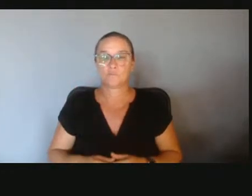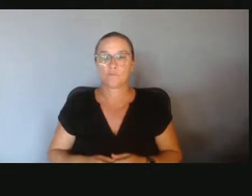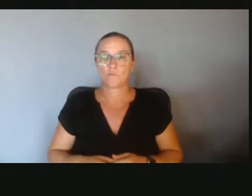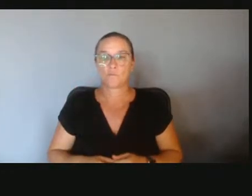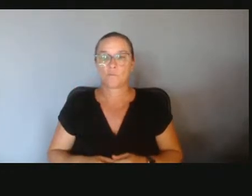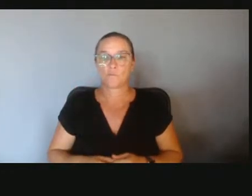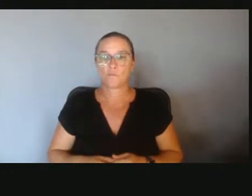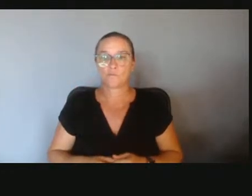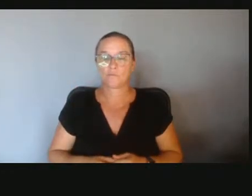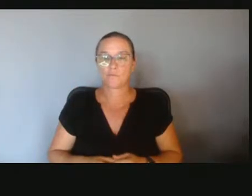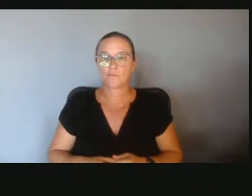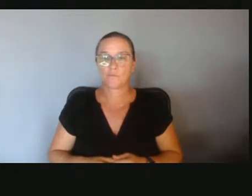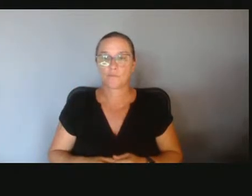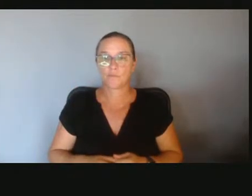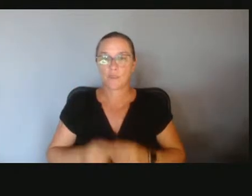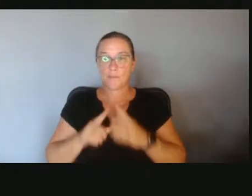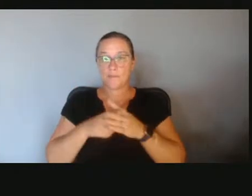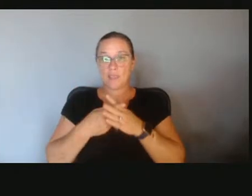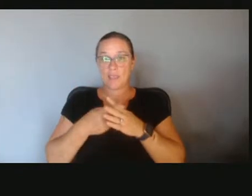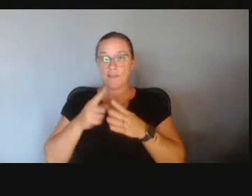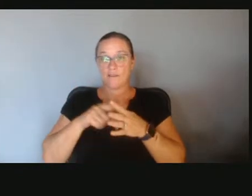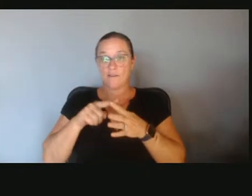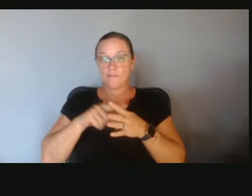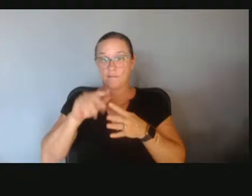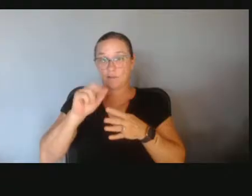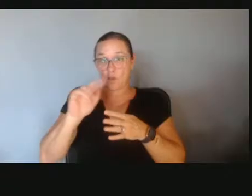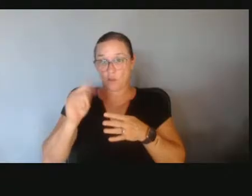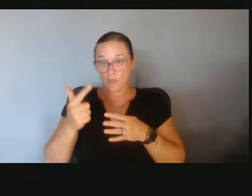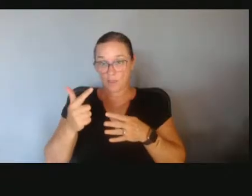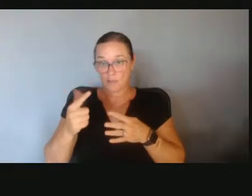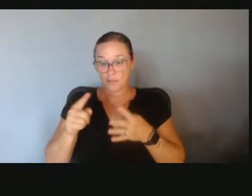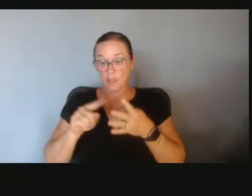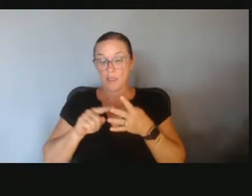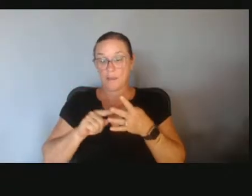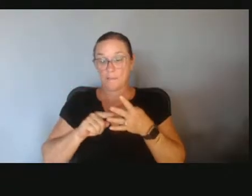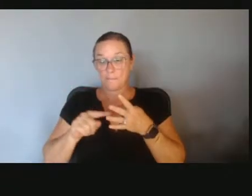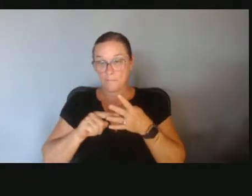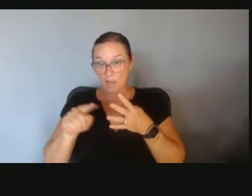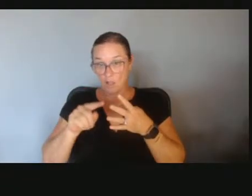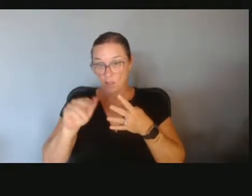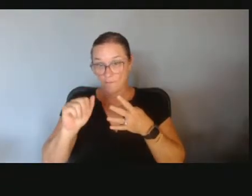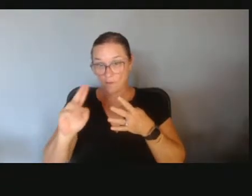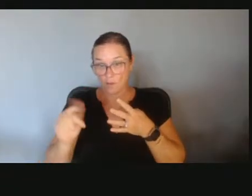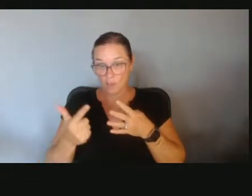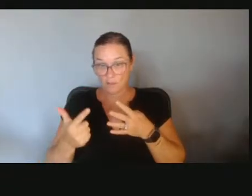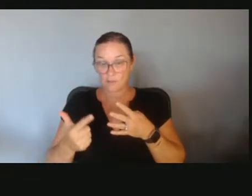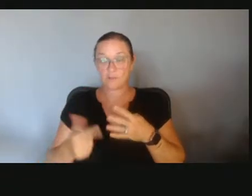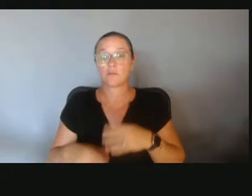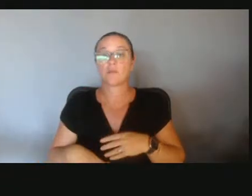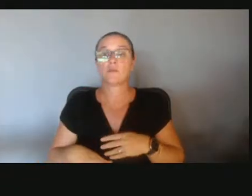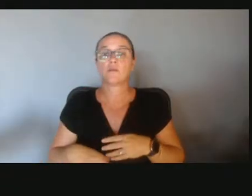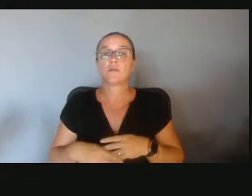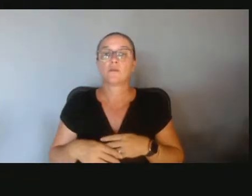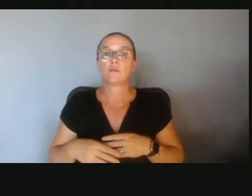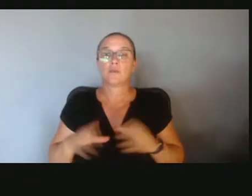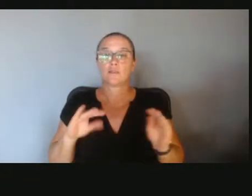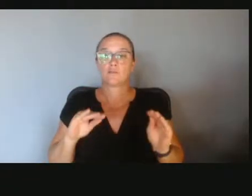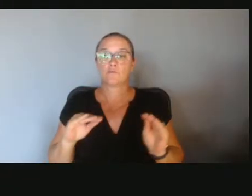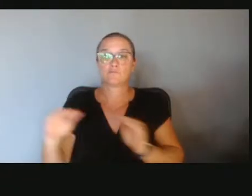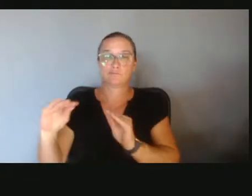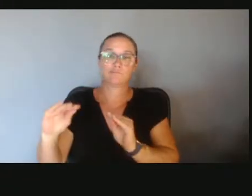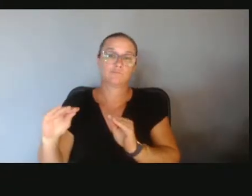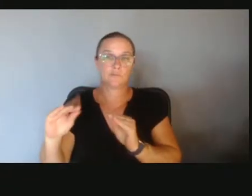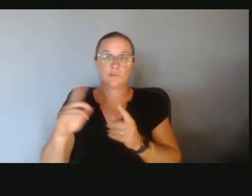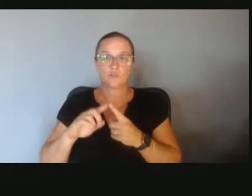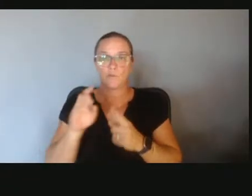So beginning of August, and here we are in mid-August. And you see, once again, it appears to be this shift coming over to